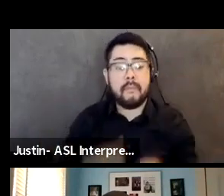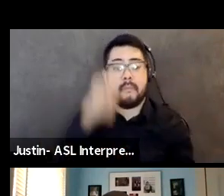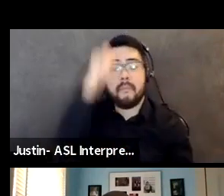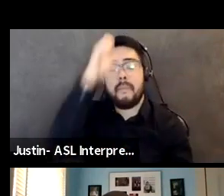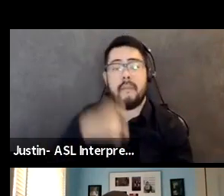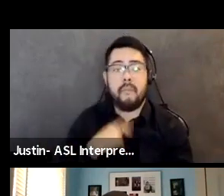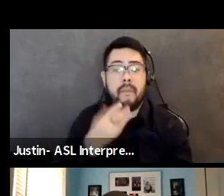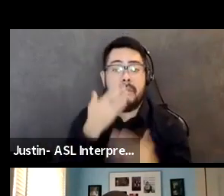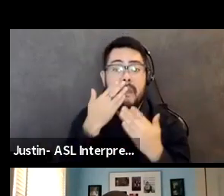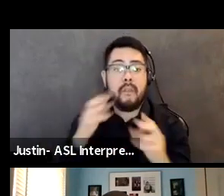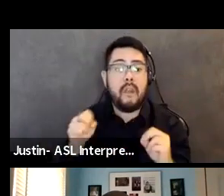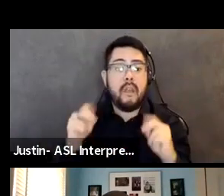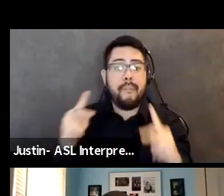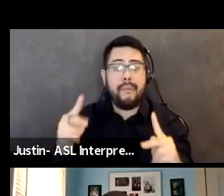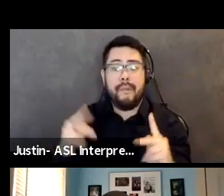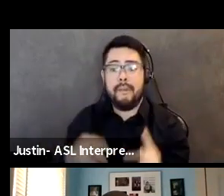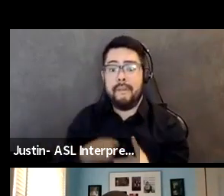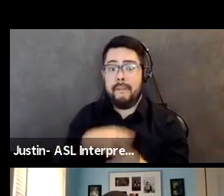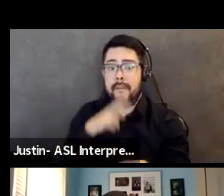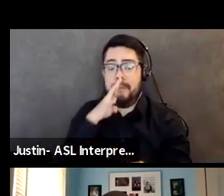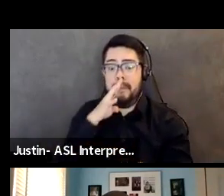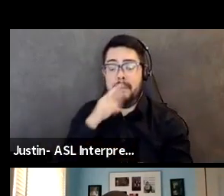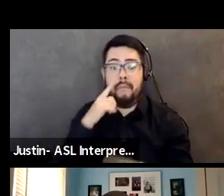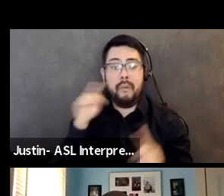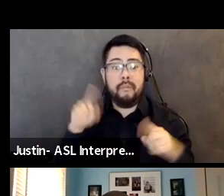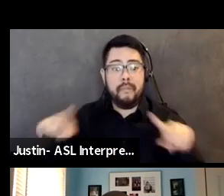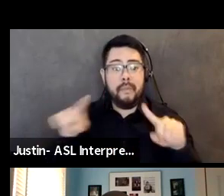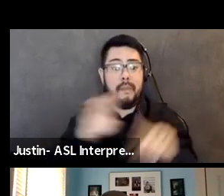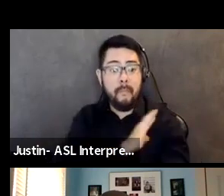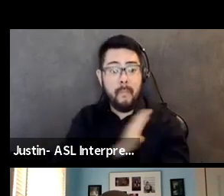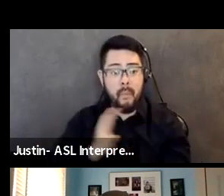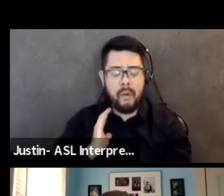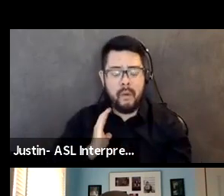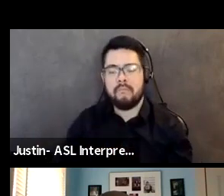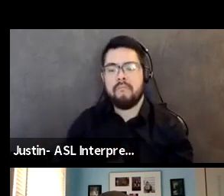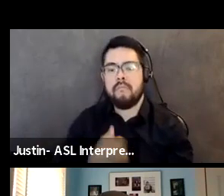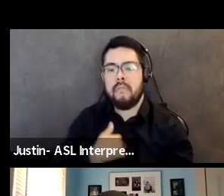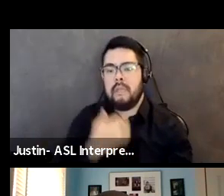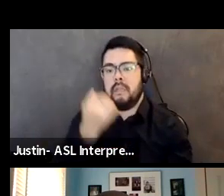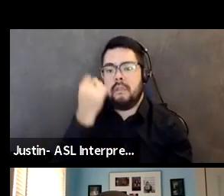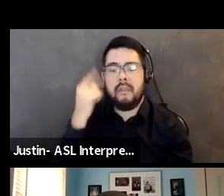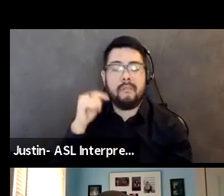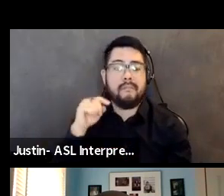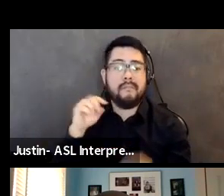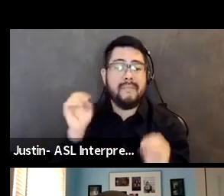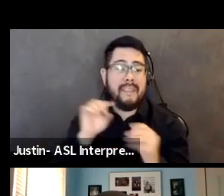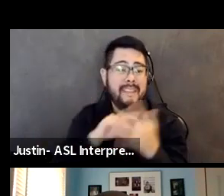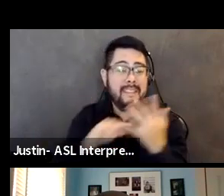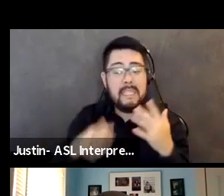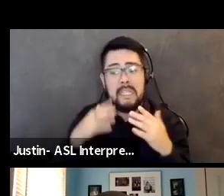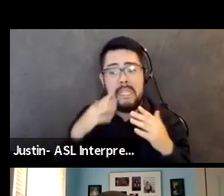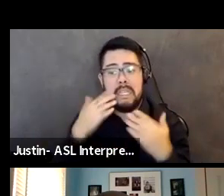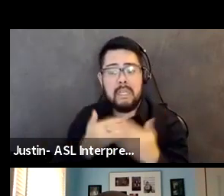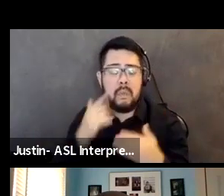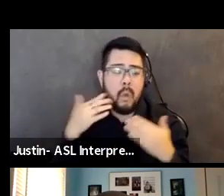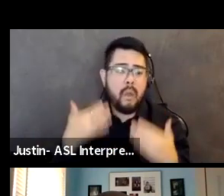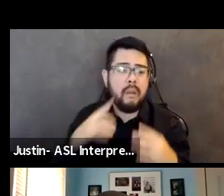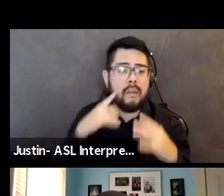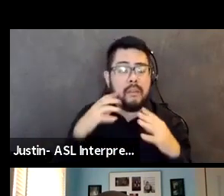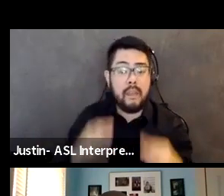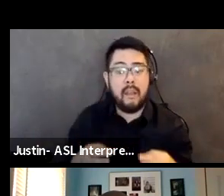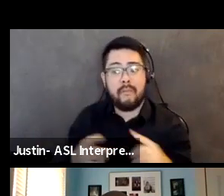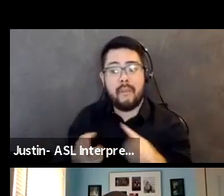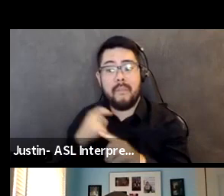you so much for the opportunity to be able to speak uh to the board um i know none of these are easy decisions especially in listening to all the public